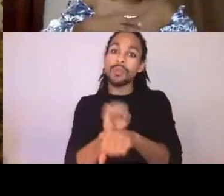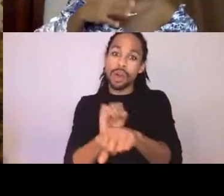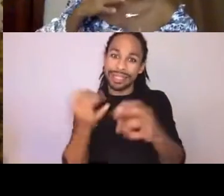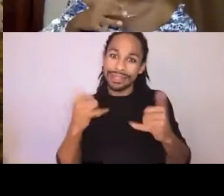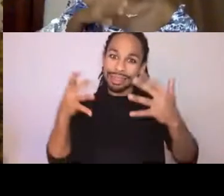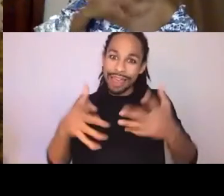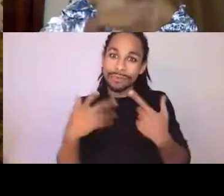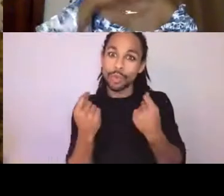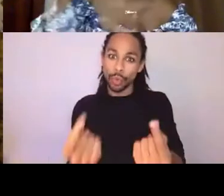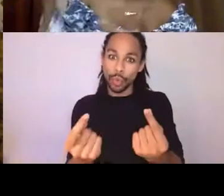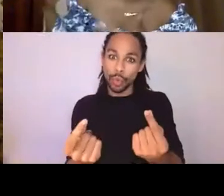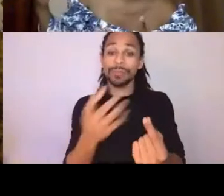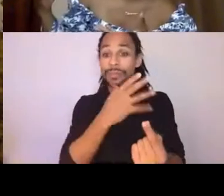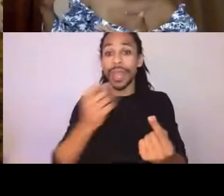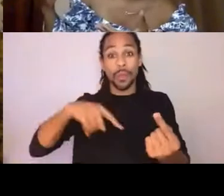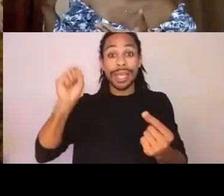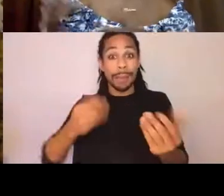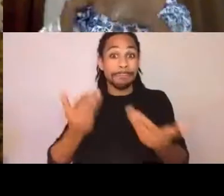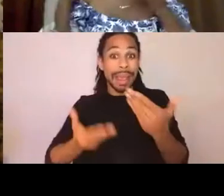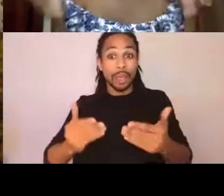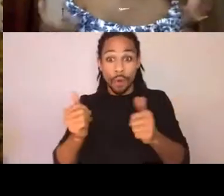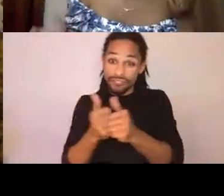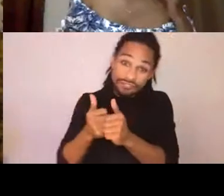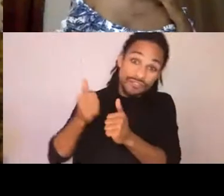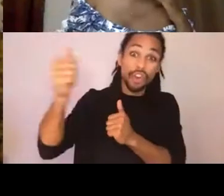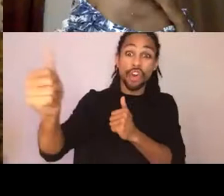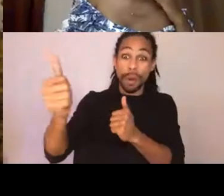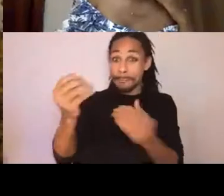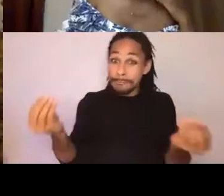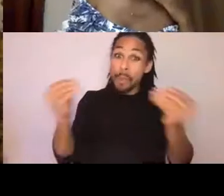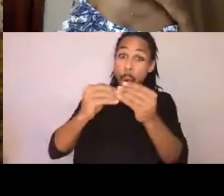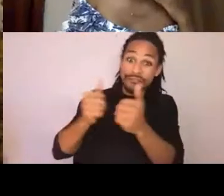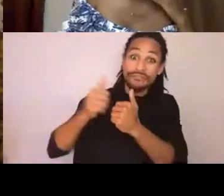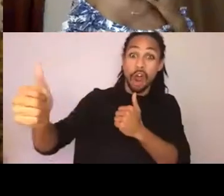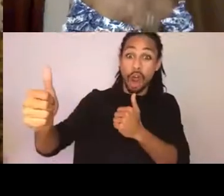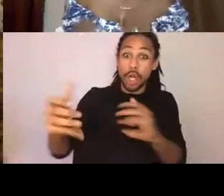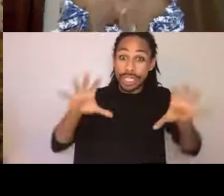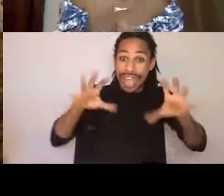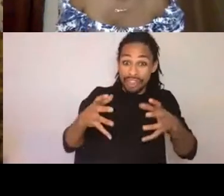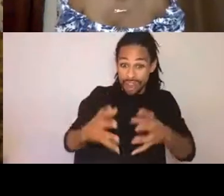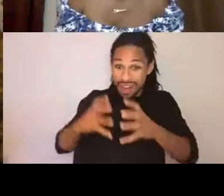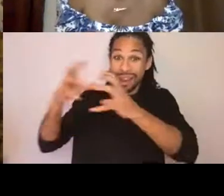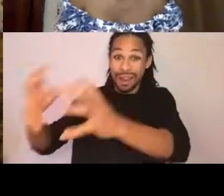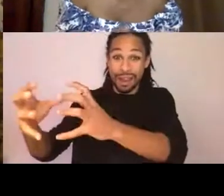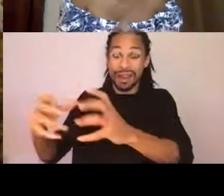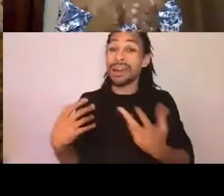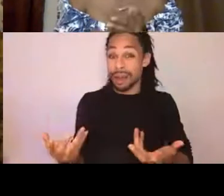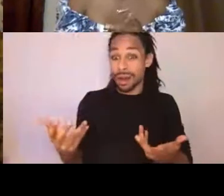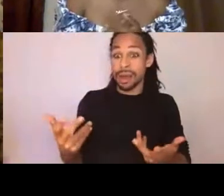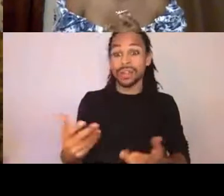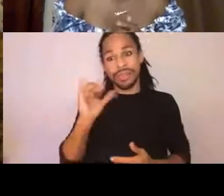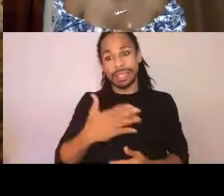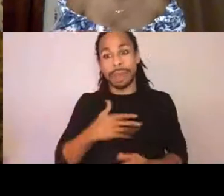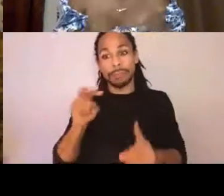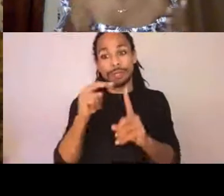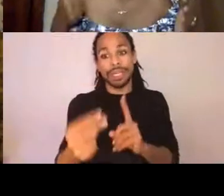maybe, perhaps, go further together. And so I look at it from that perspective. And I also, you know, there's this term